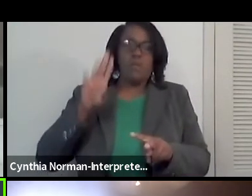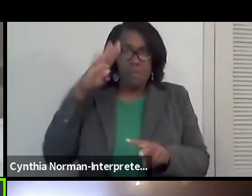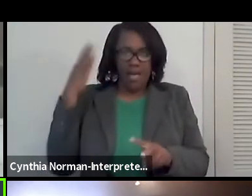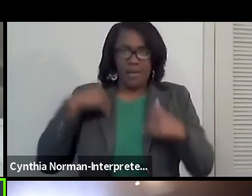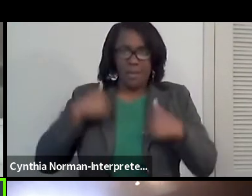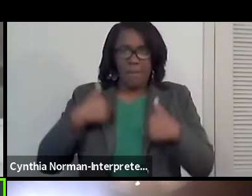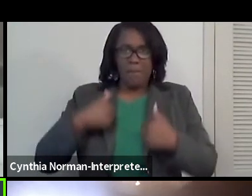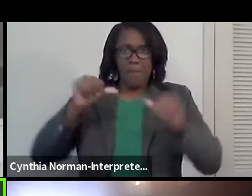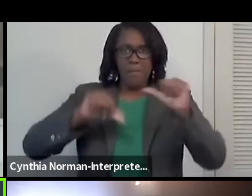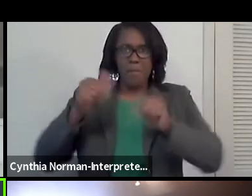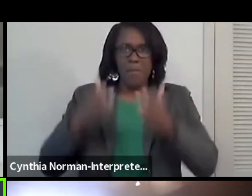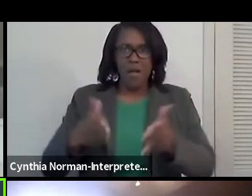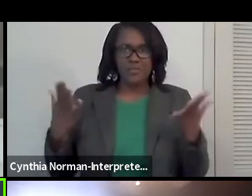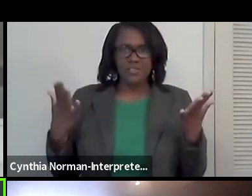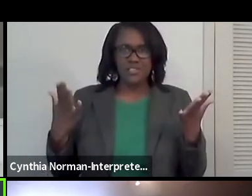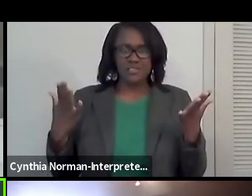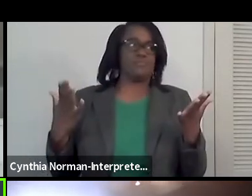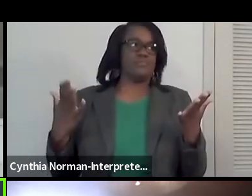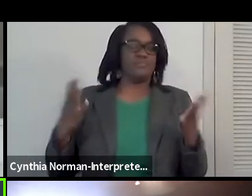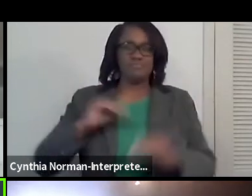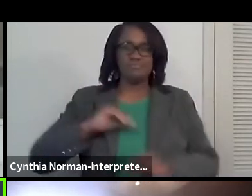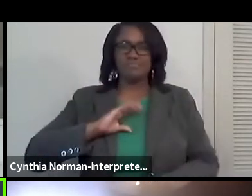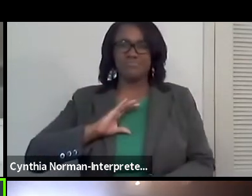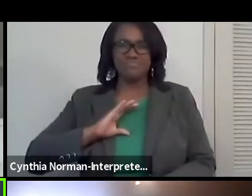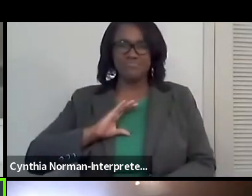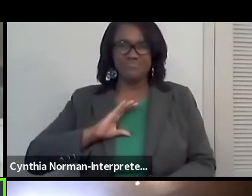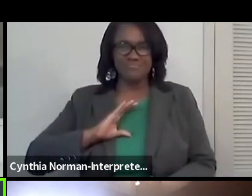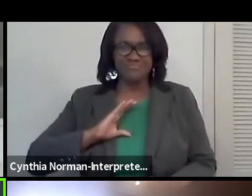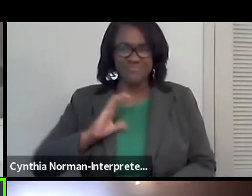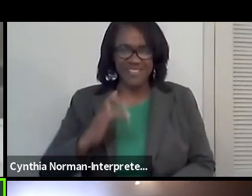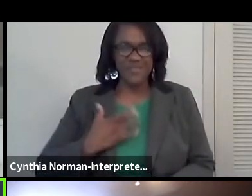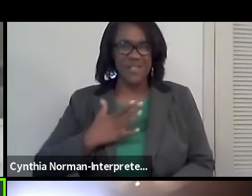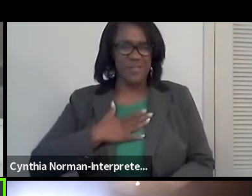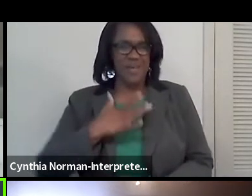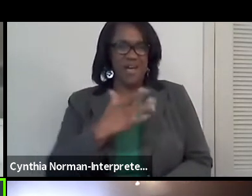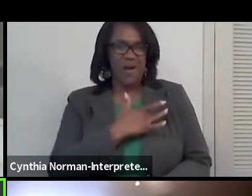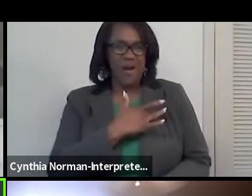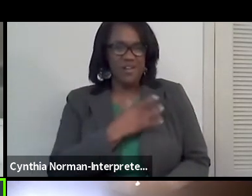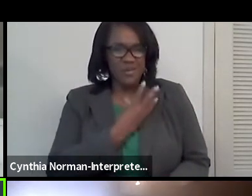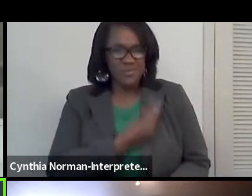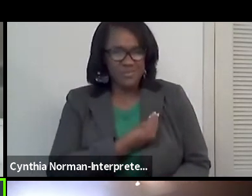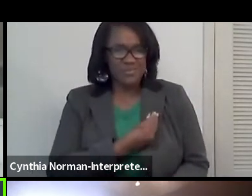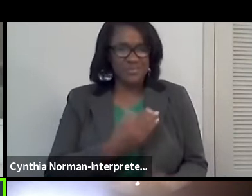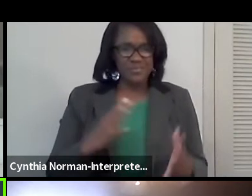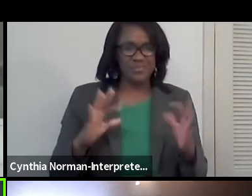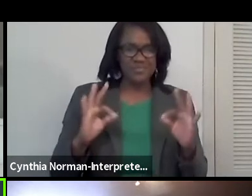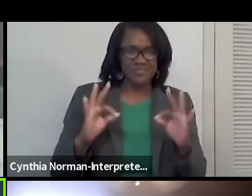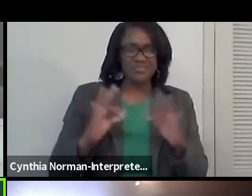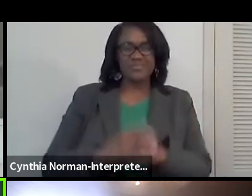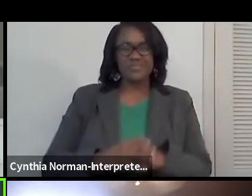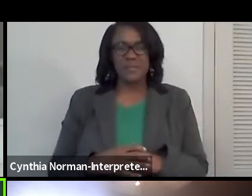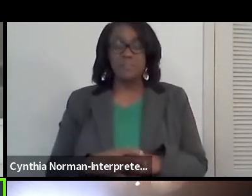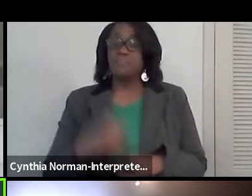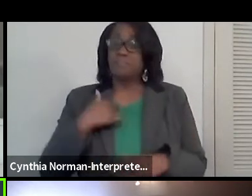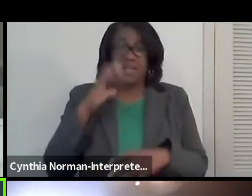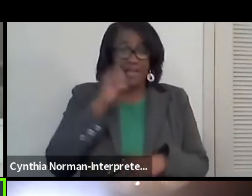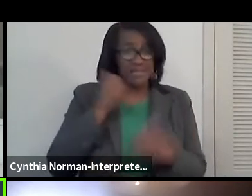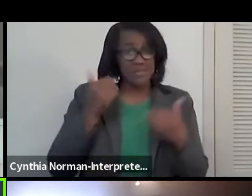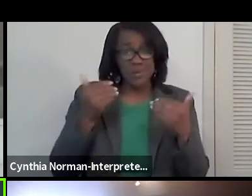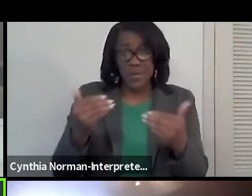here, it fills me up. It makes me really, my heart really warm. So I guess we can go